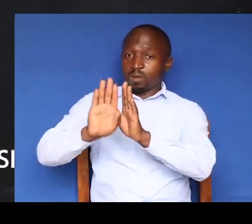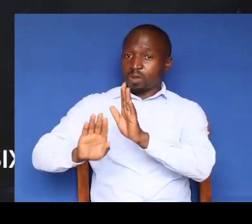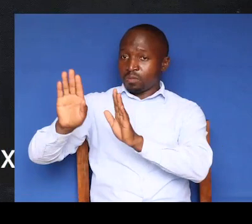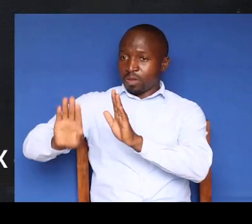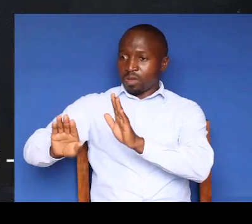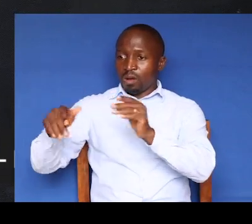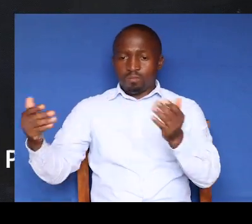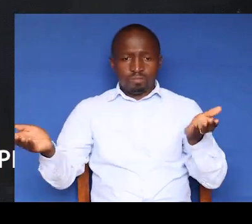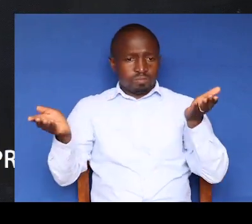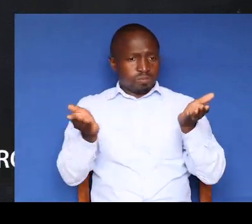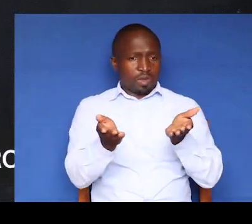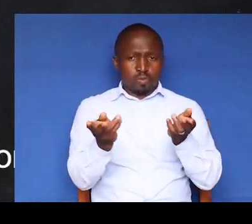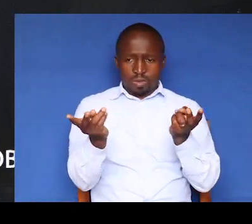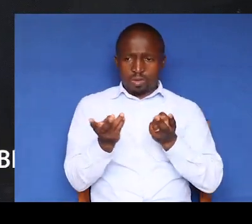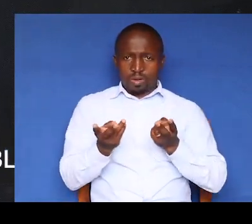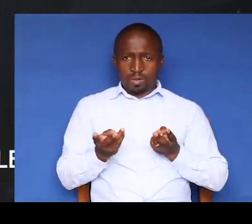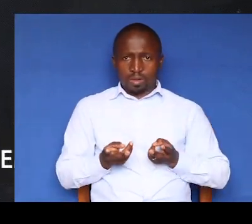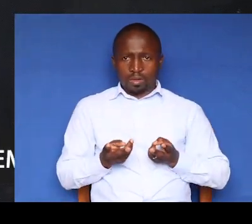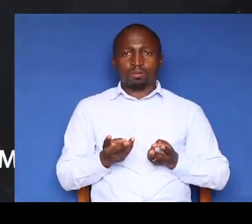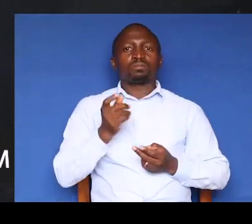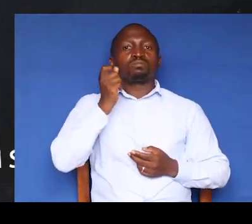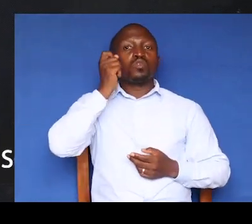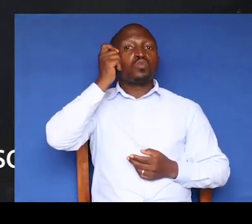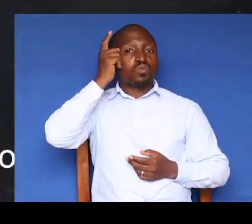compared, we find the